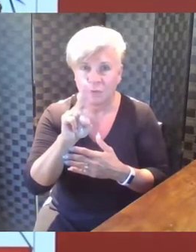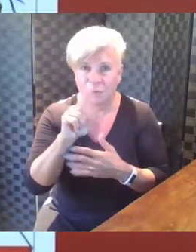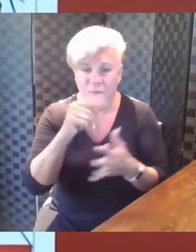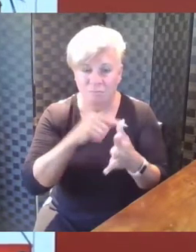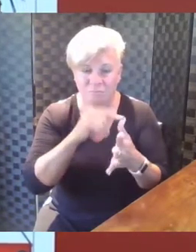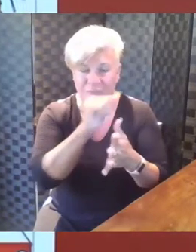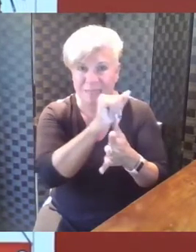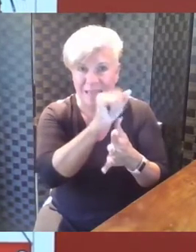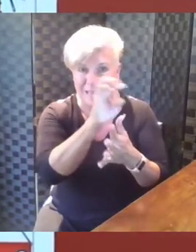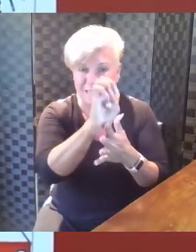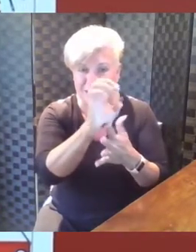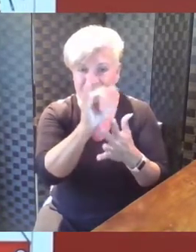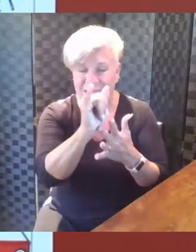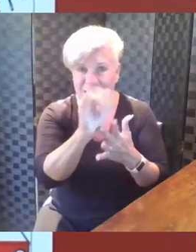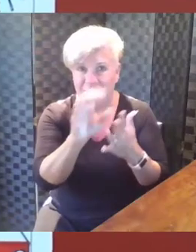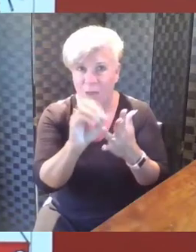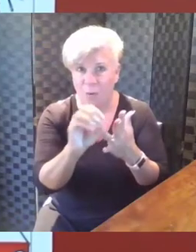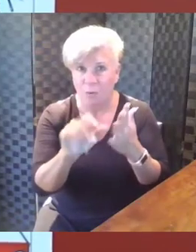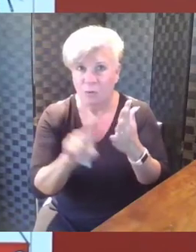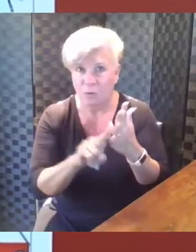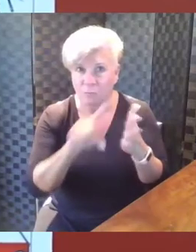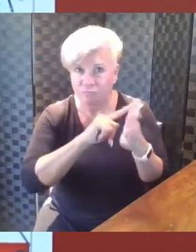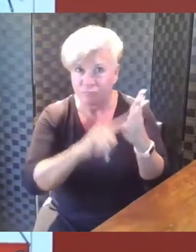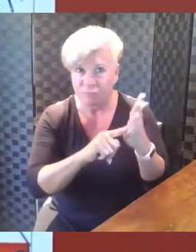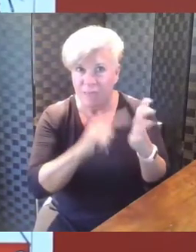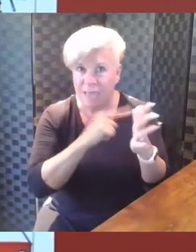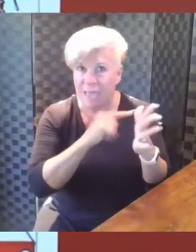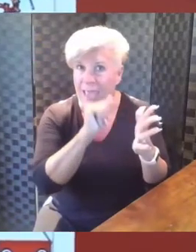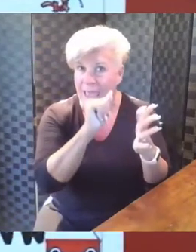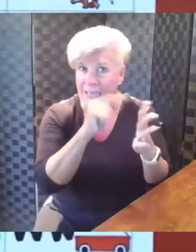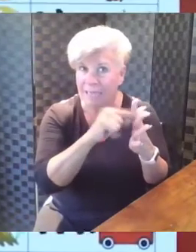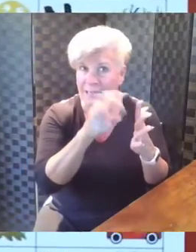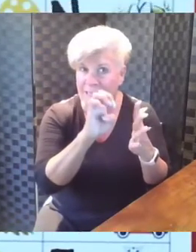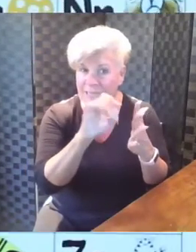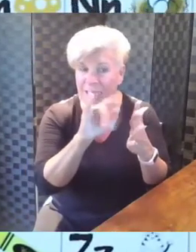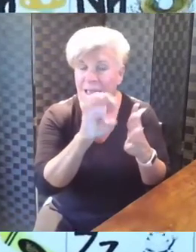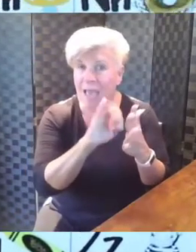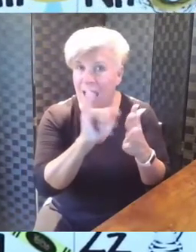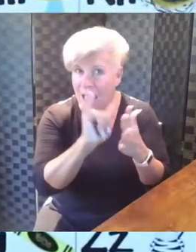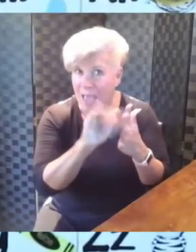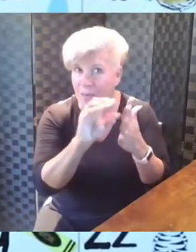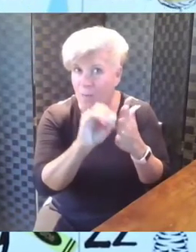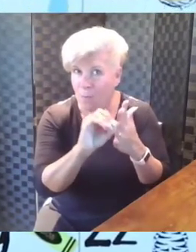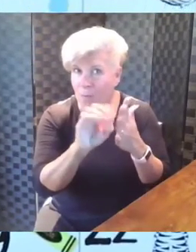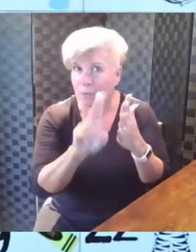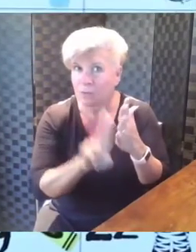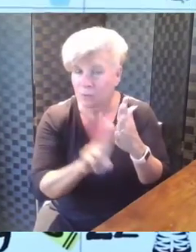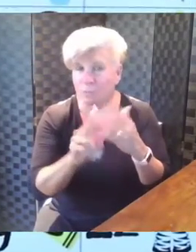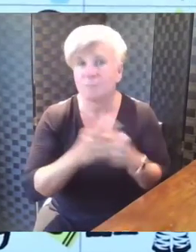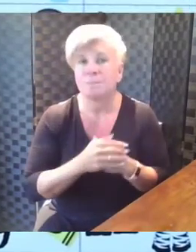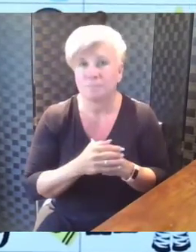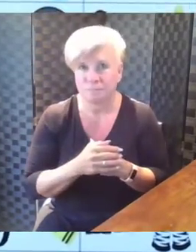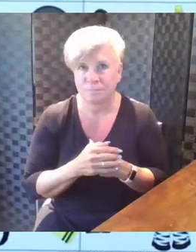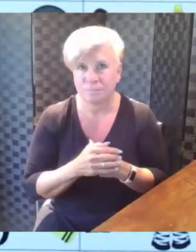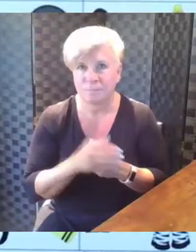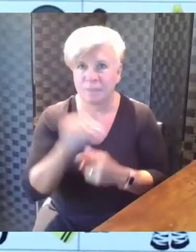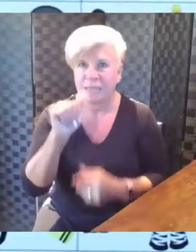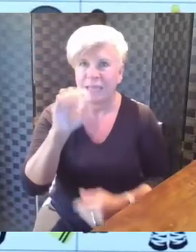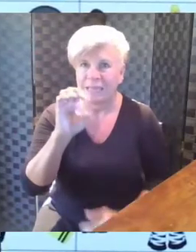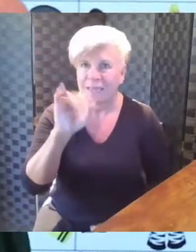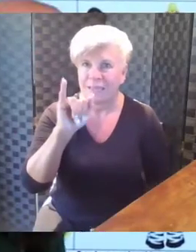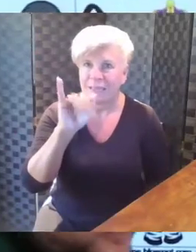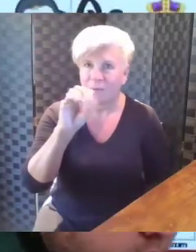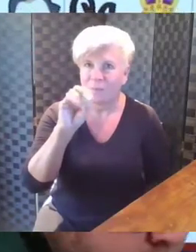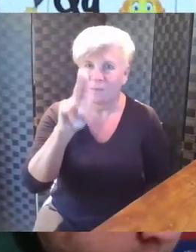U. Do you know those 5? Say them if you know them. A, E, I, O, U. Let's get